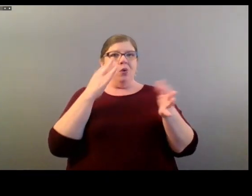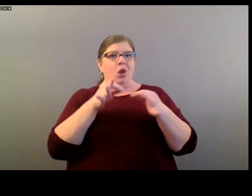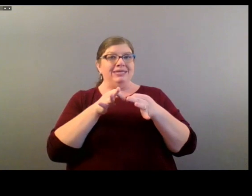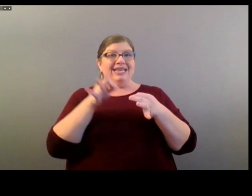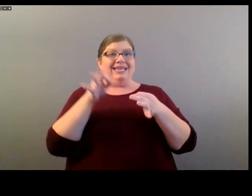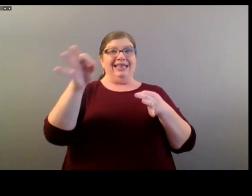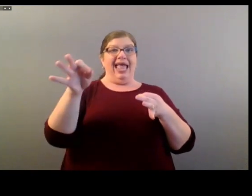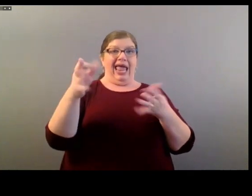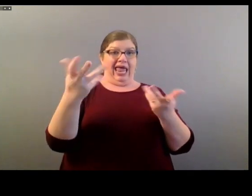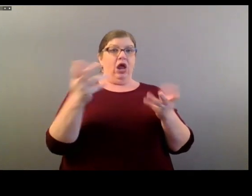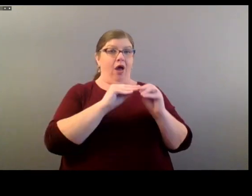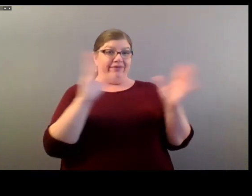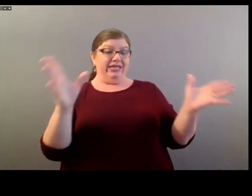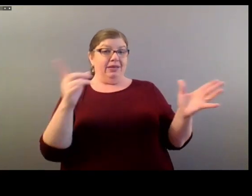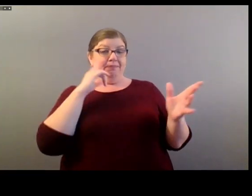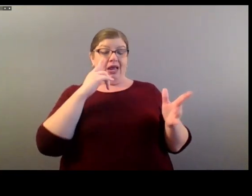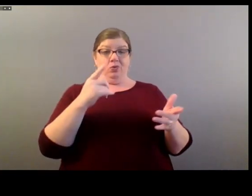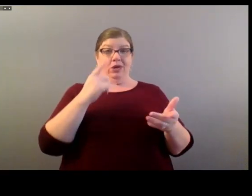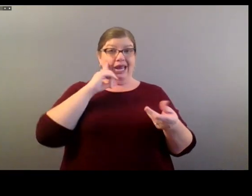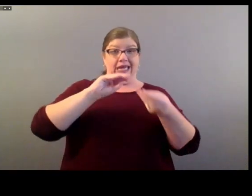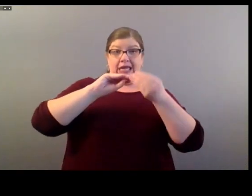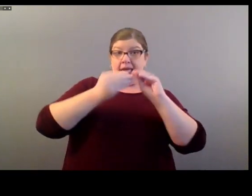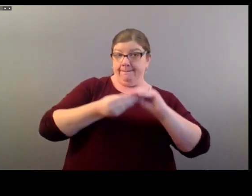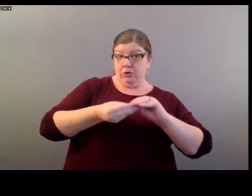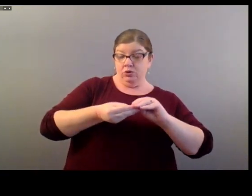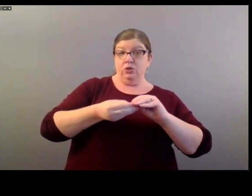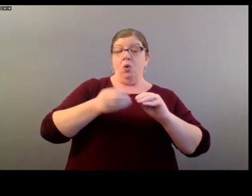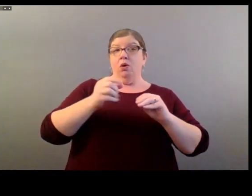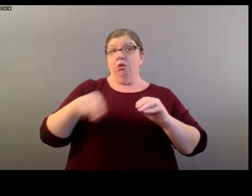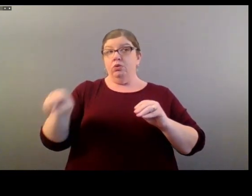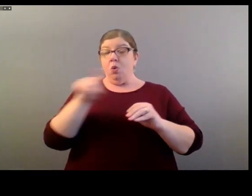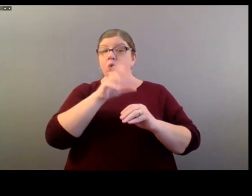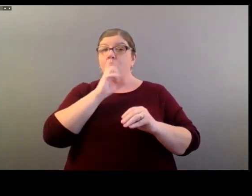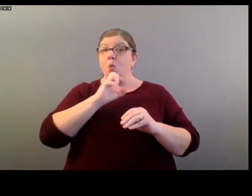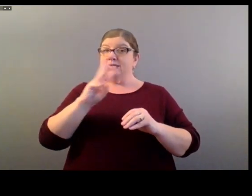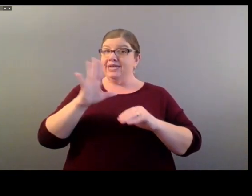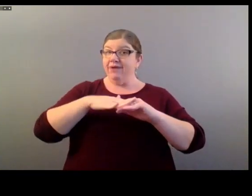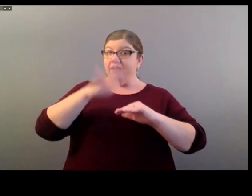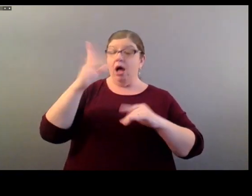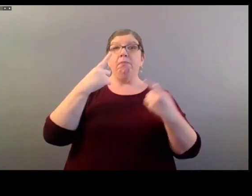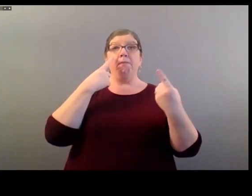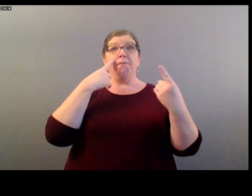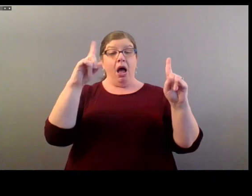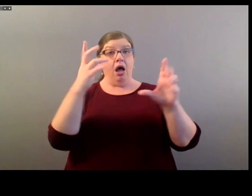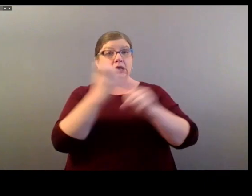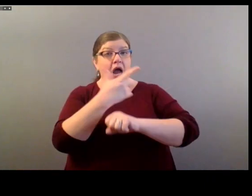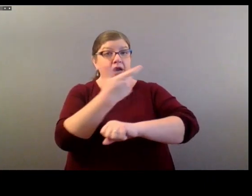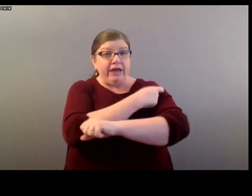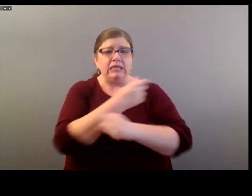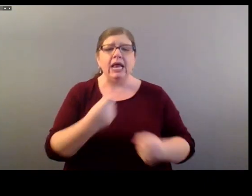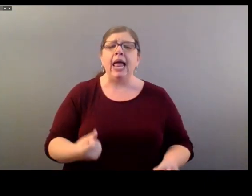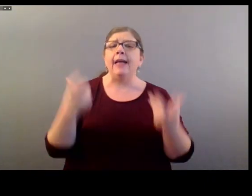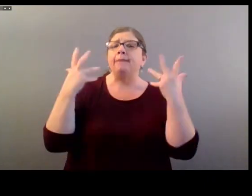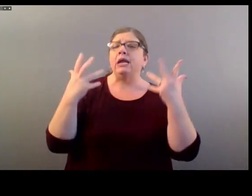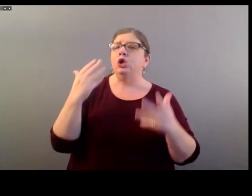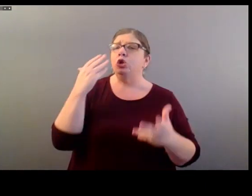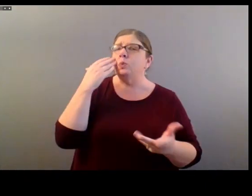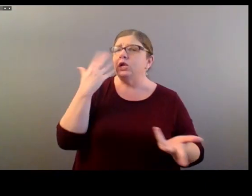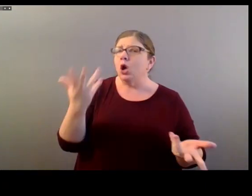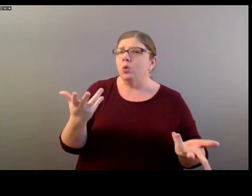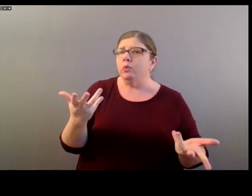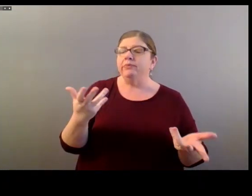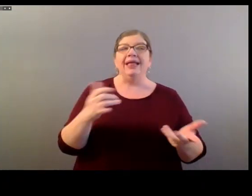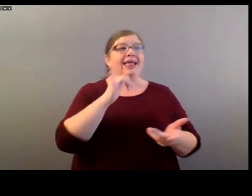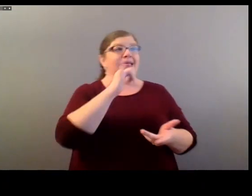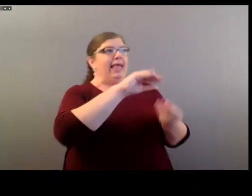but do we have any stats on how many of those 65 up were actually able to get vaccinated? I don't have that